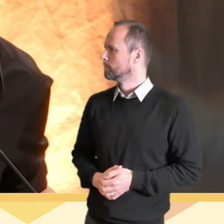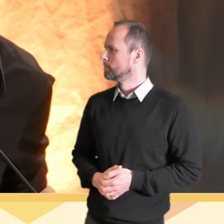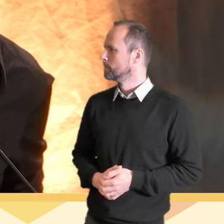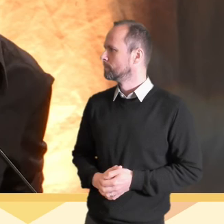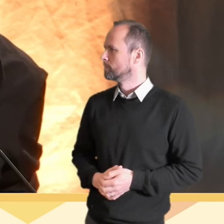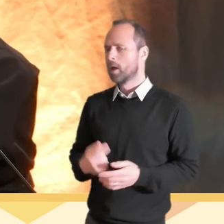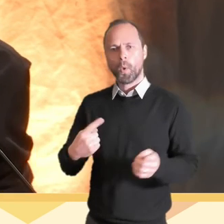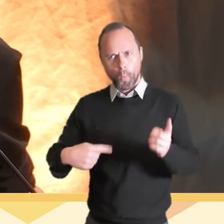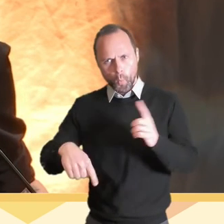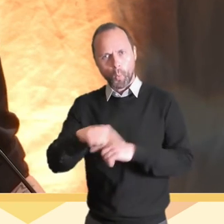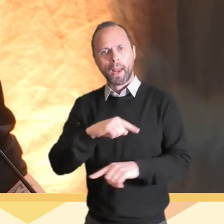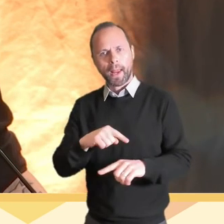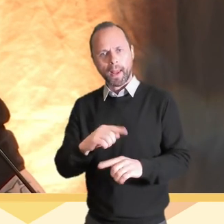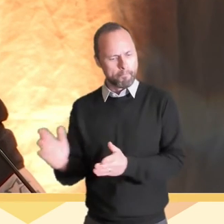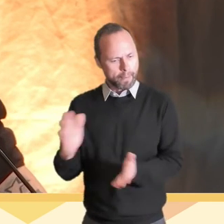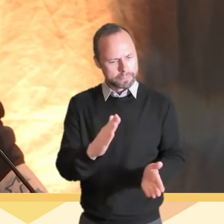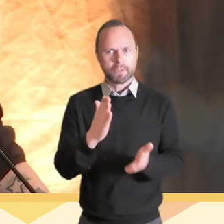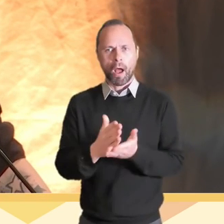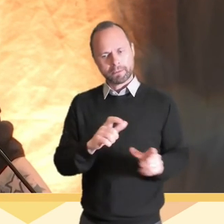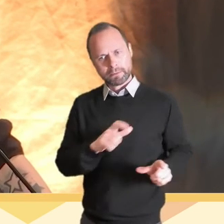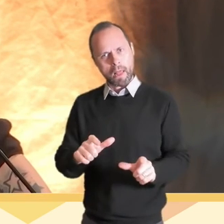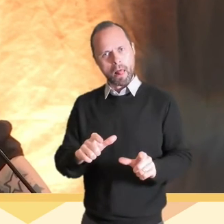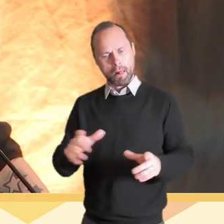We are still here